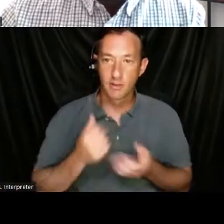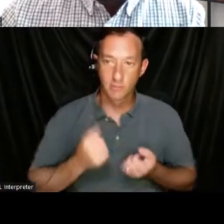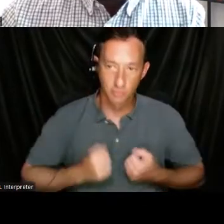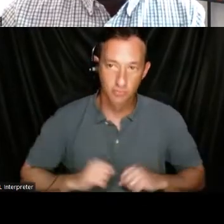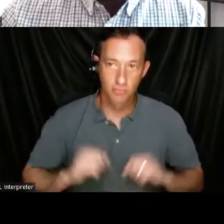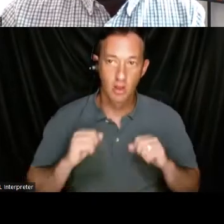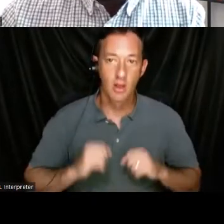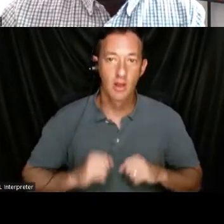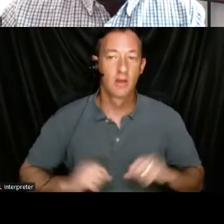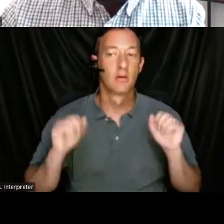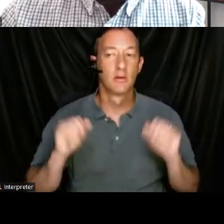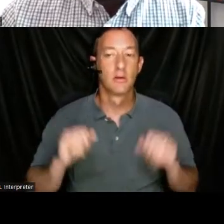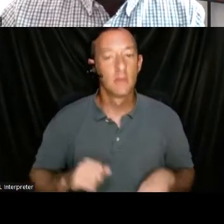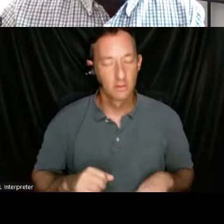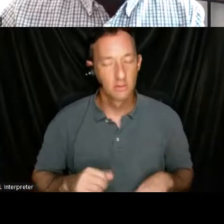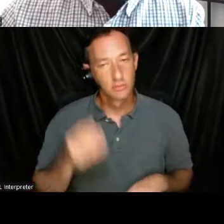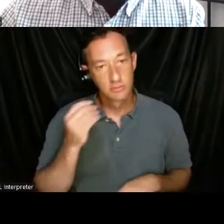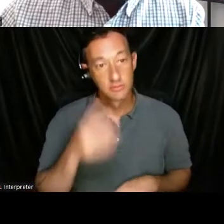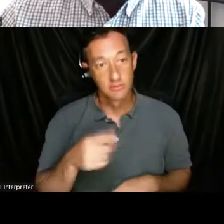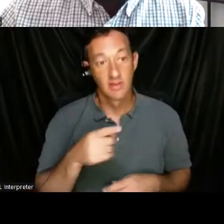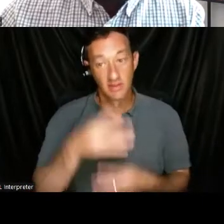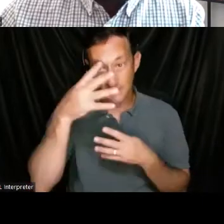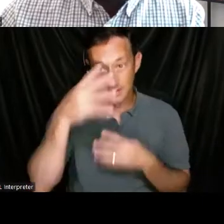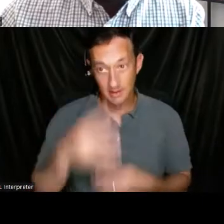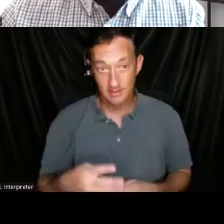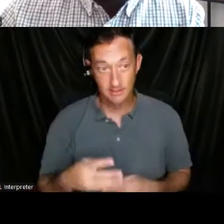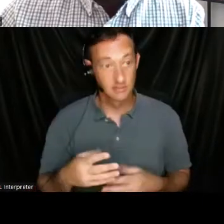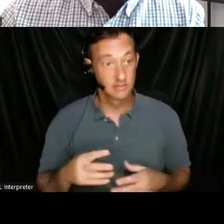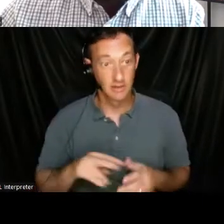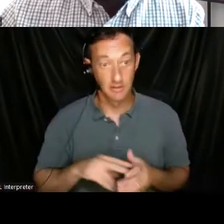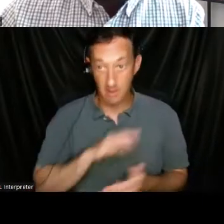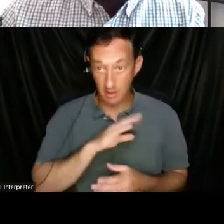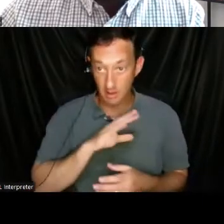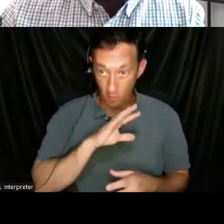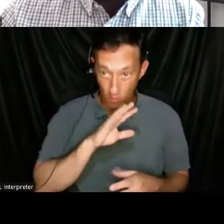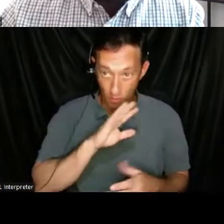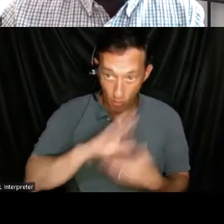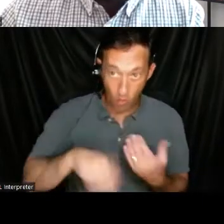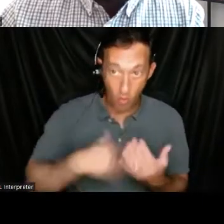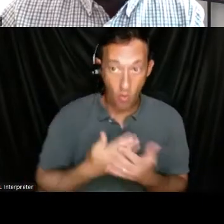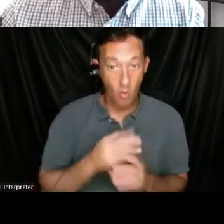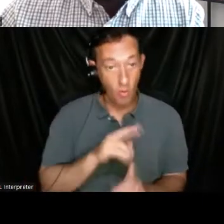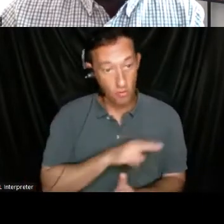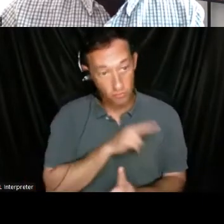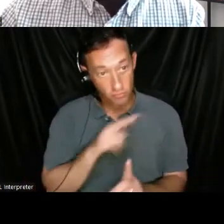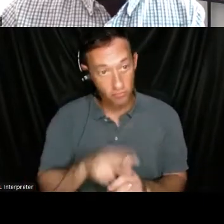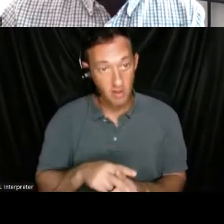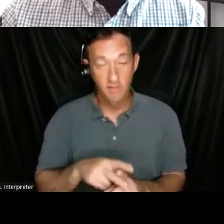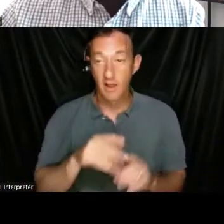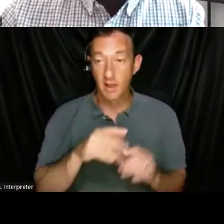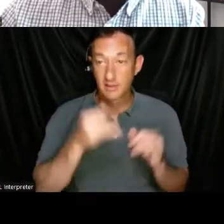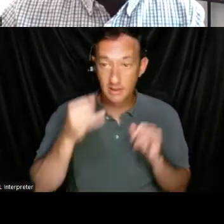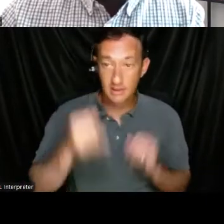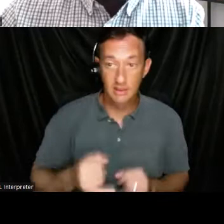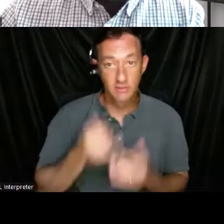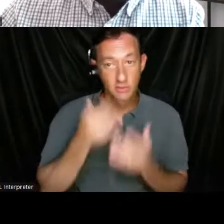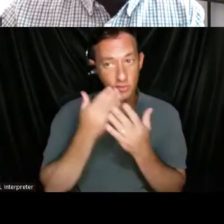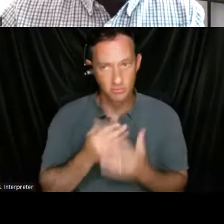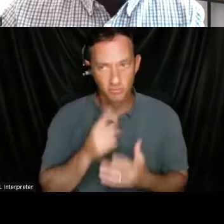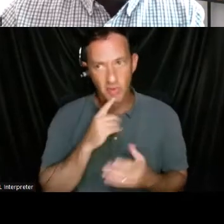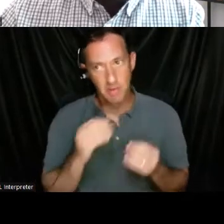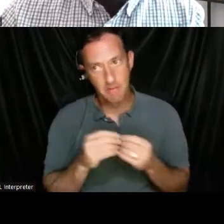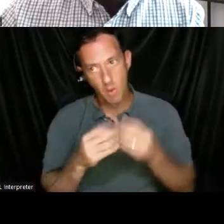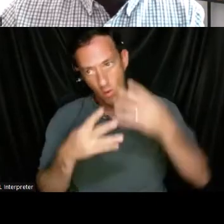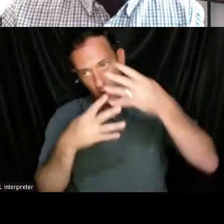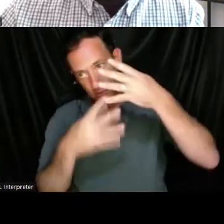And just to note, this list is not exhaustive of all possibly relevant individualized evidence. Make sure that you